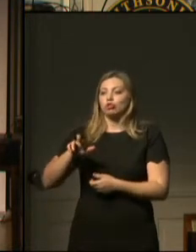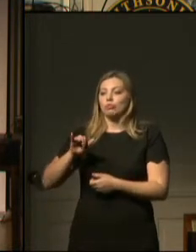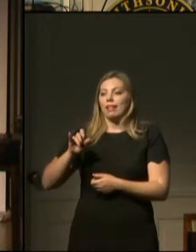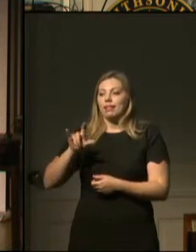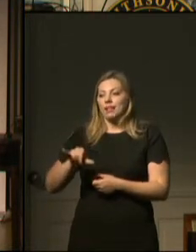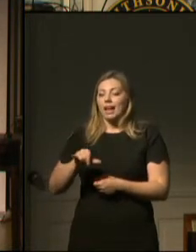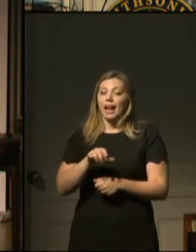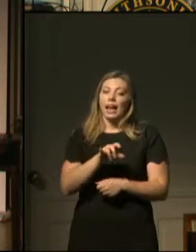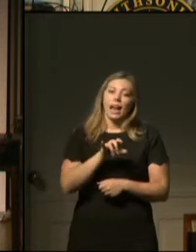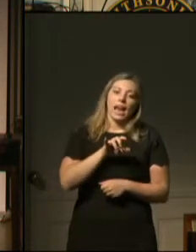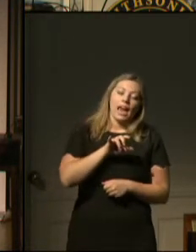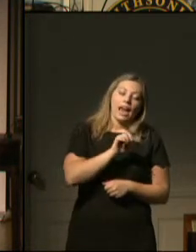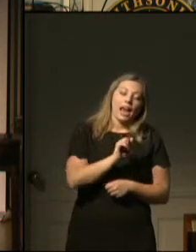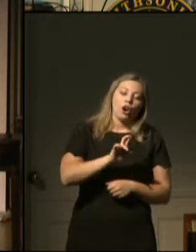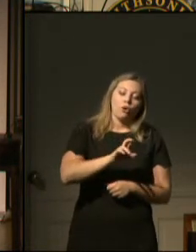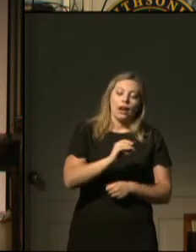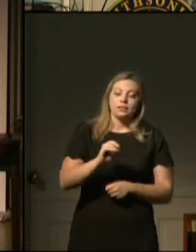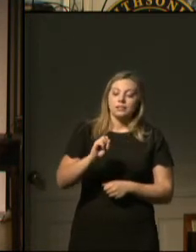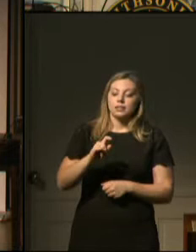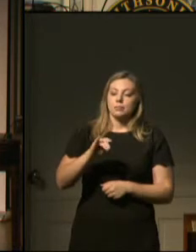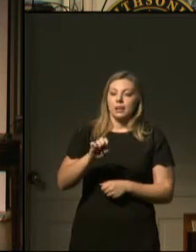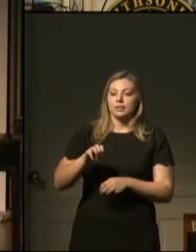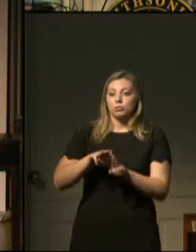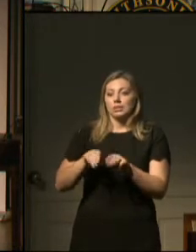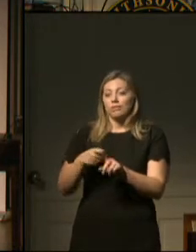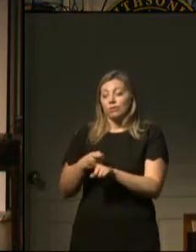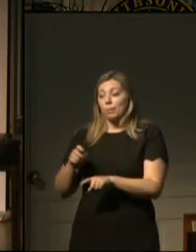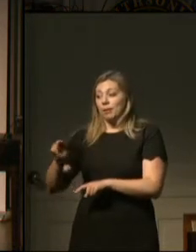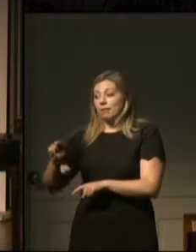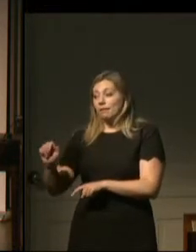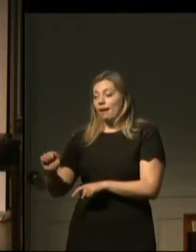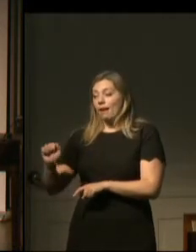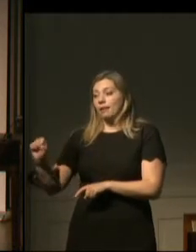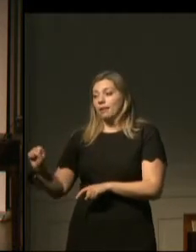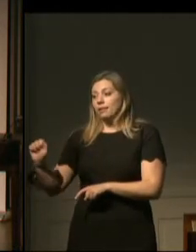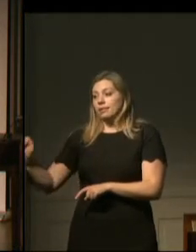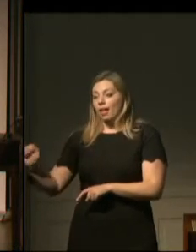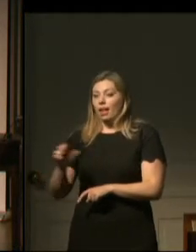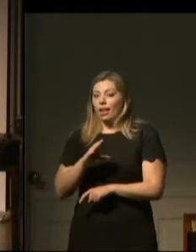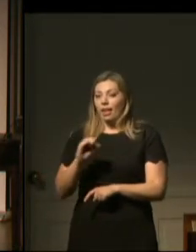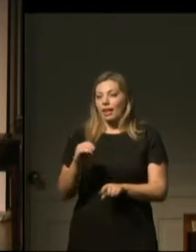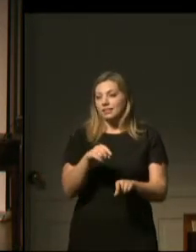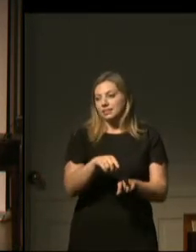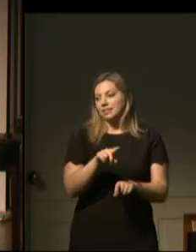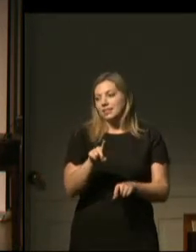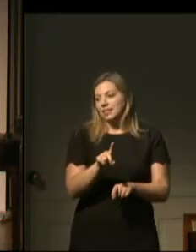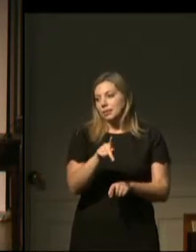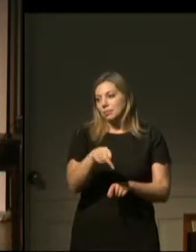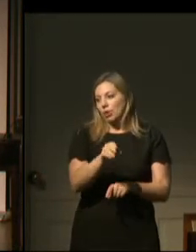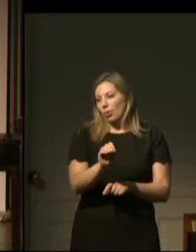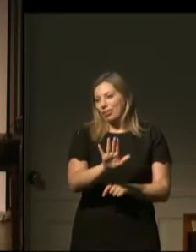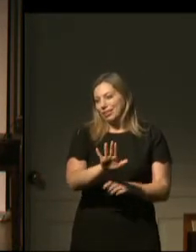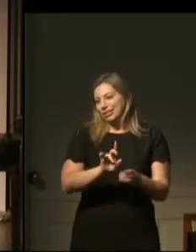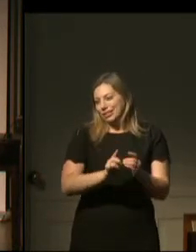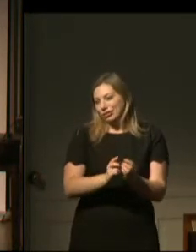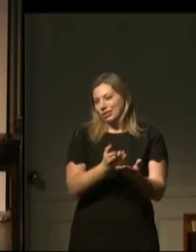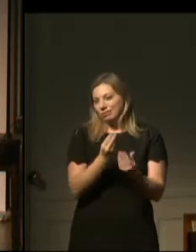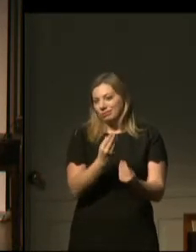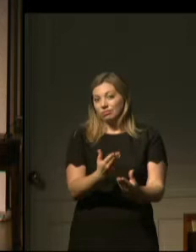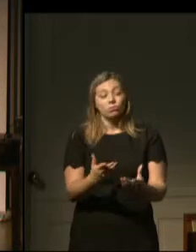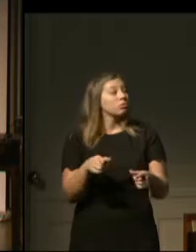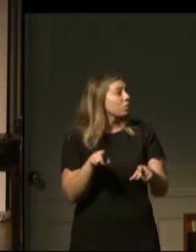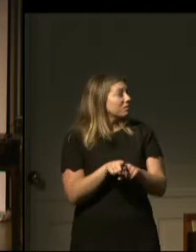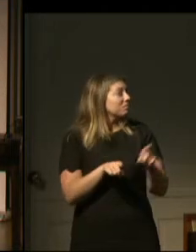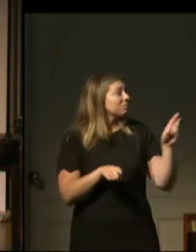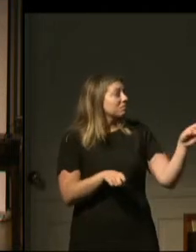from NASA and from the digitized assets from the DPO. And then this over here is a project that we're getting into with the